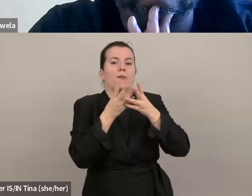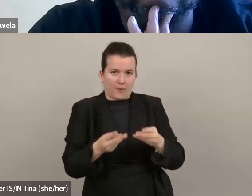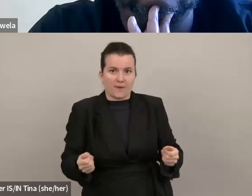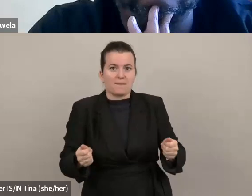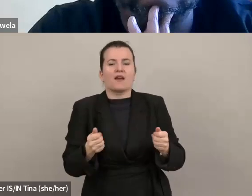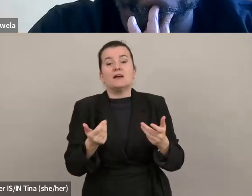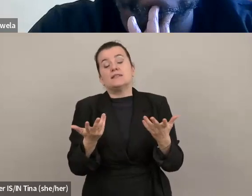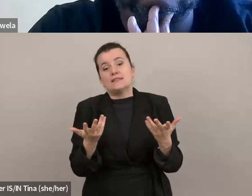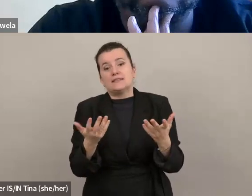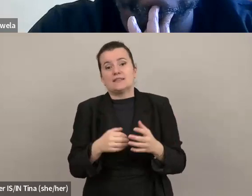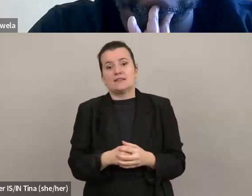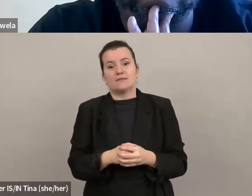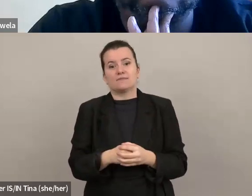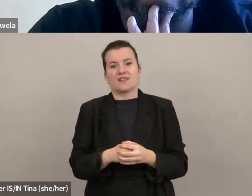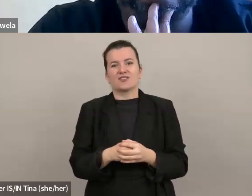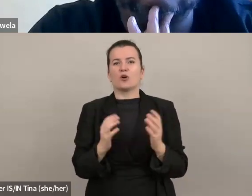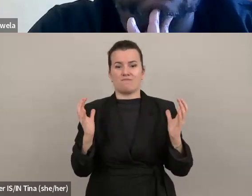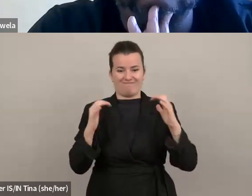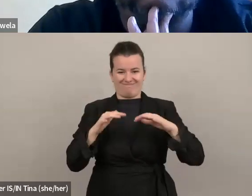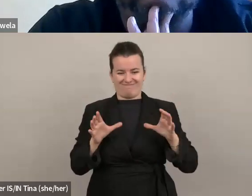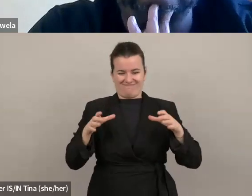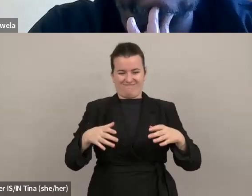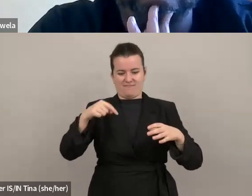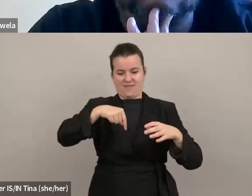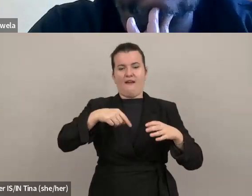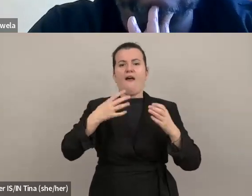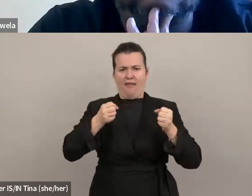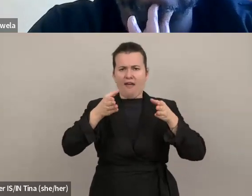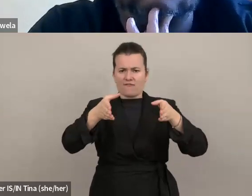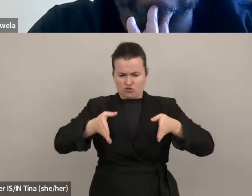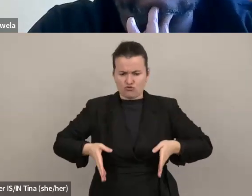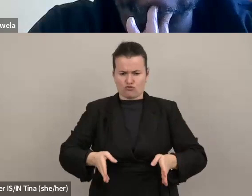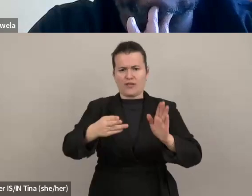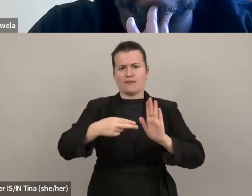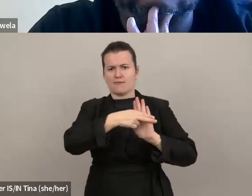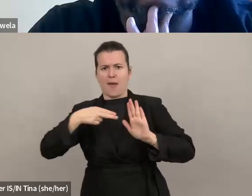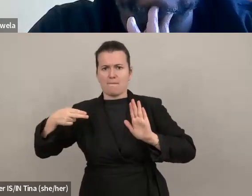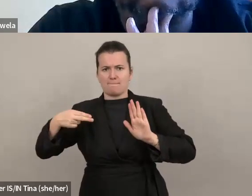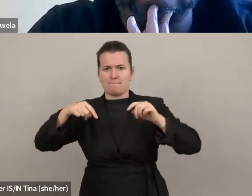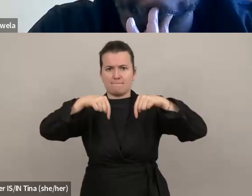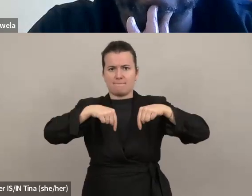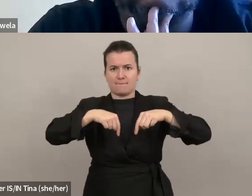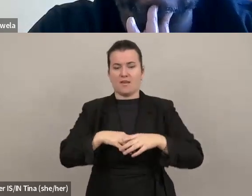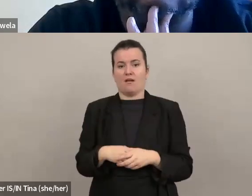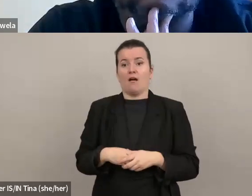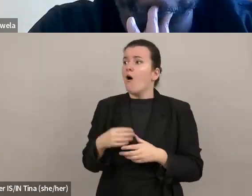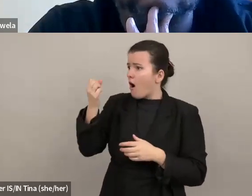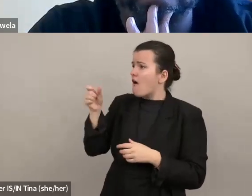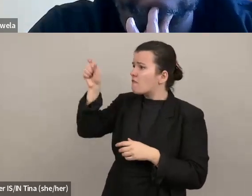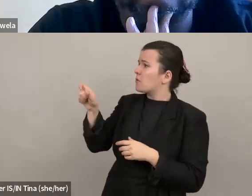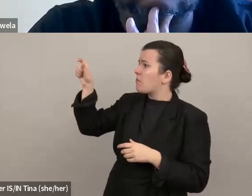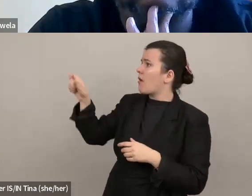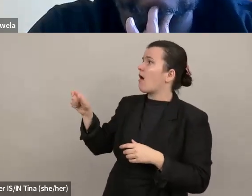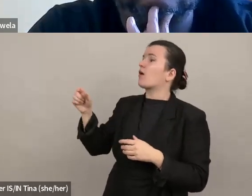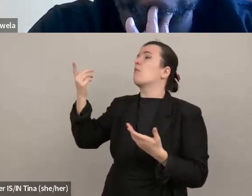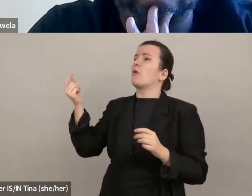it's also a place where you have an address. I mean, we have sometimes people that are freelancing, for example, and they say,